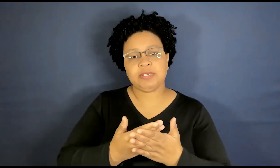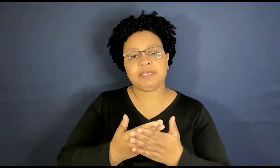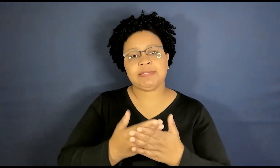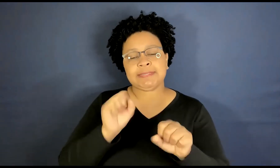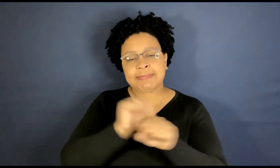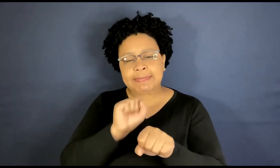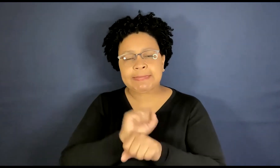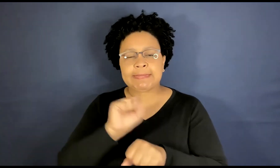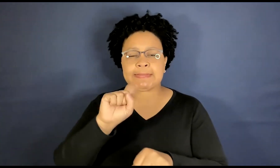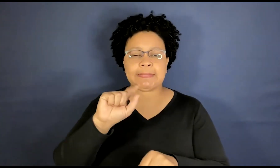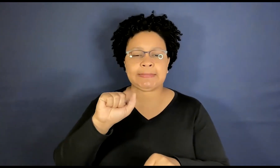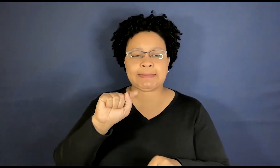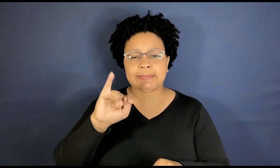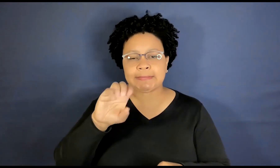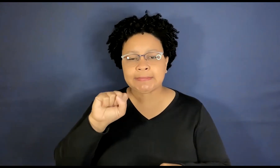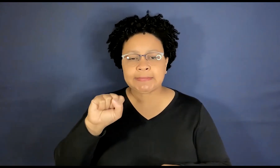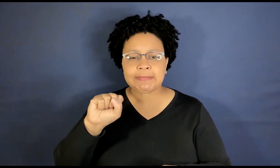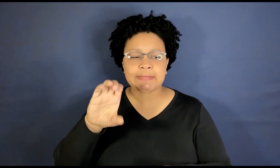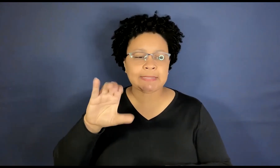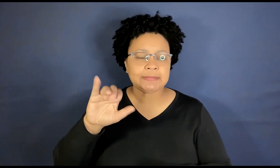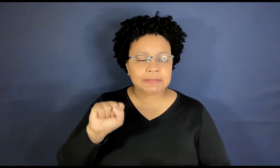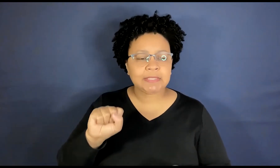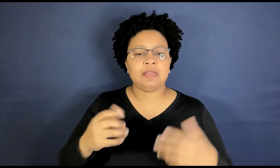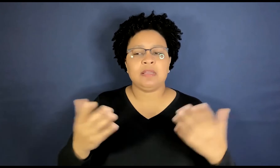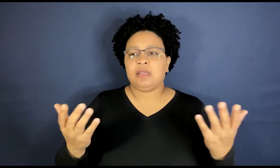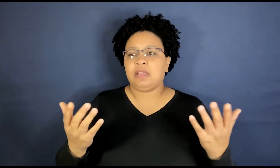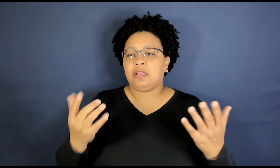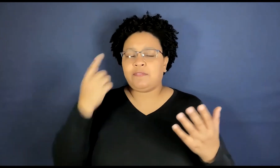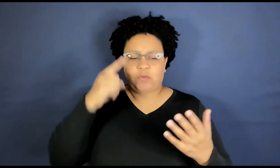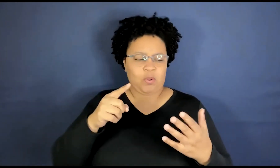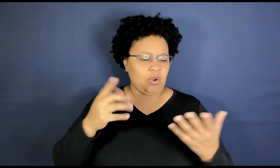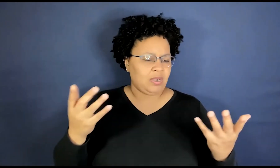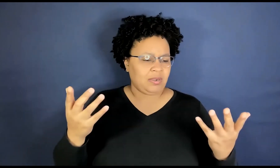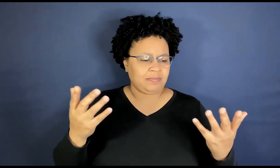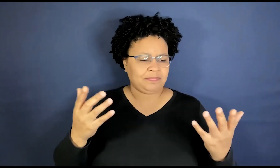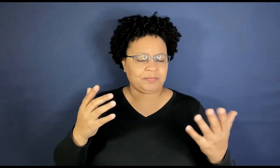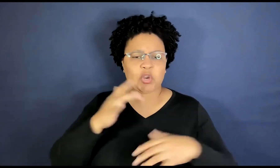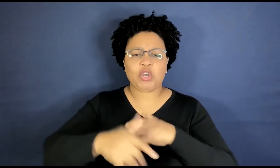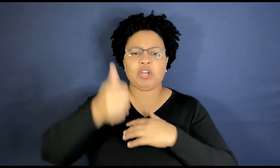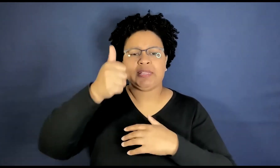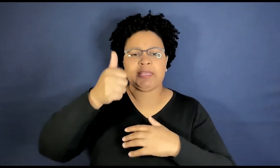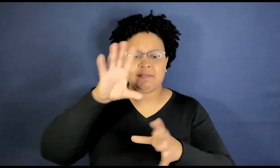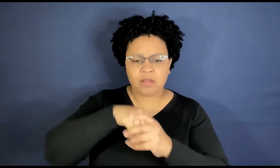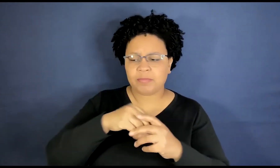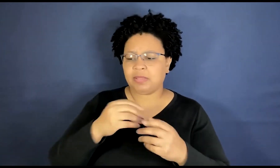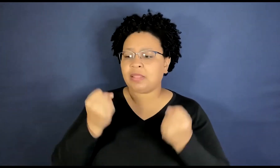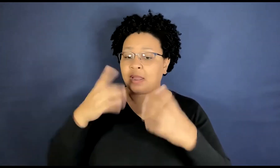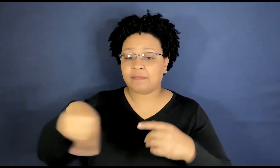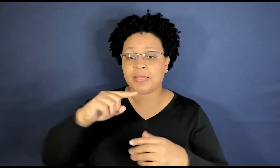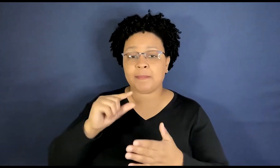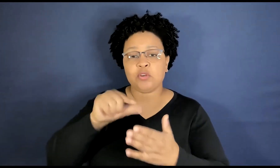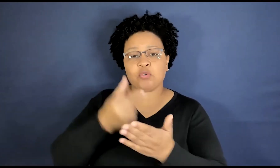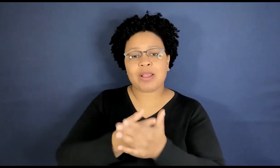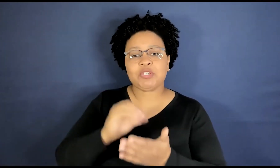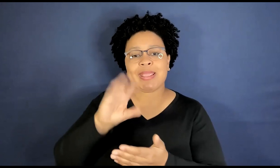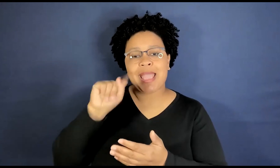through early intervention and receive speech, for instance, during early intervention, many of them graduate out of services, right? So it's a great